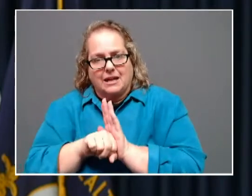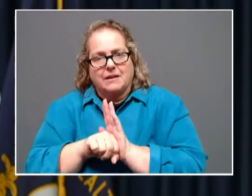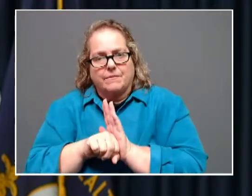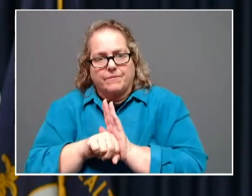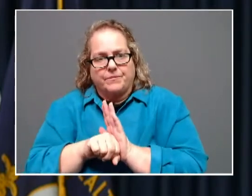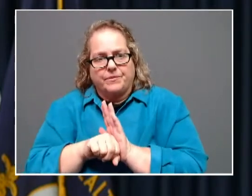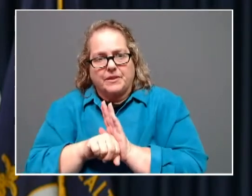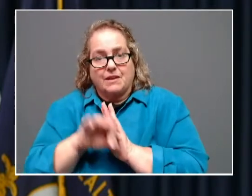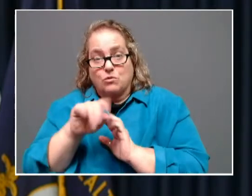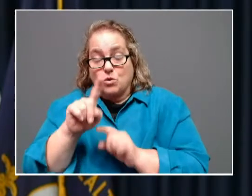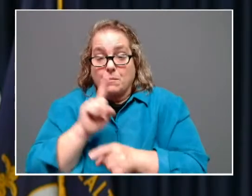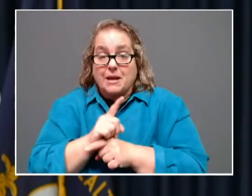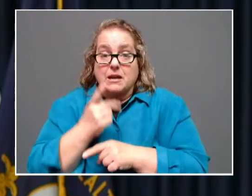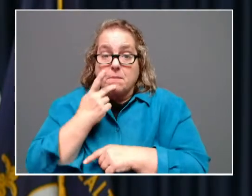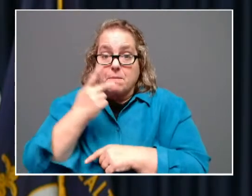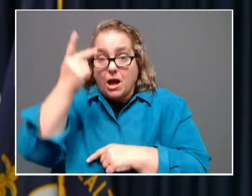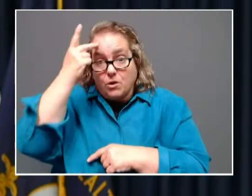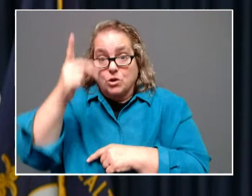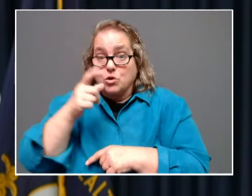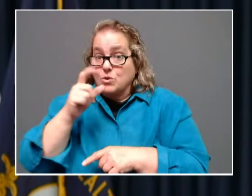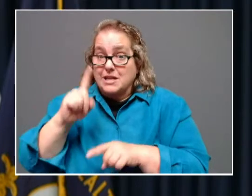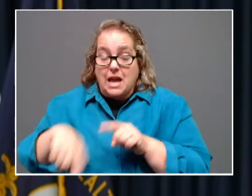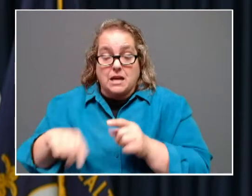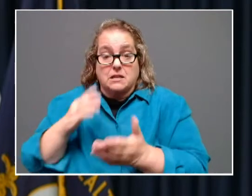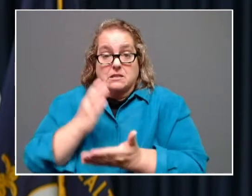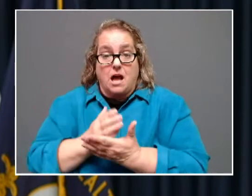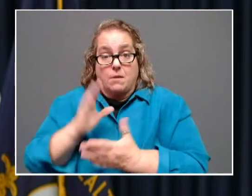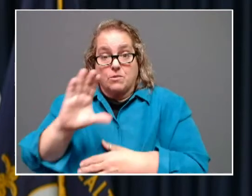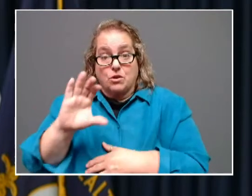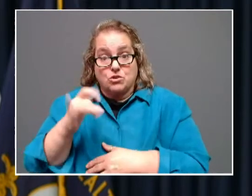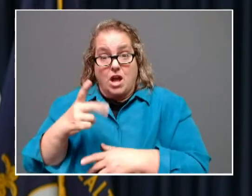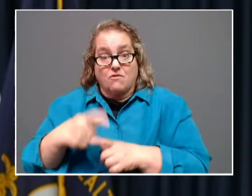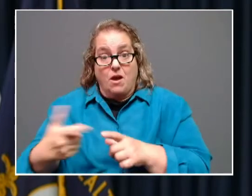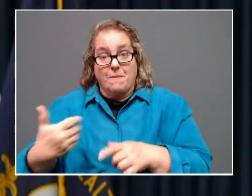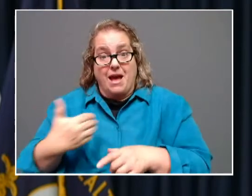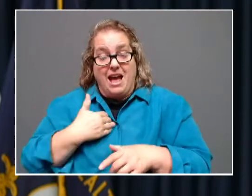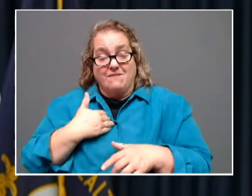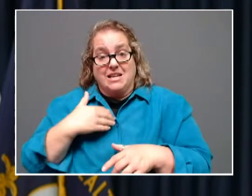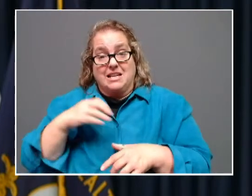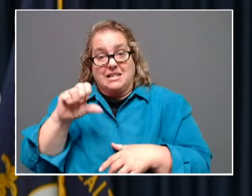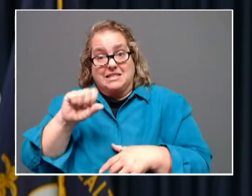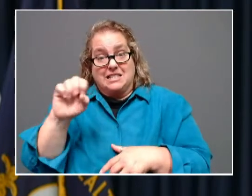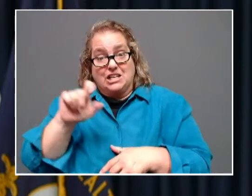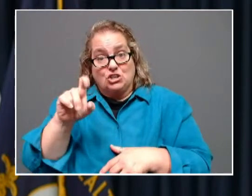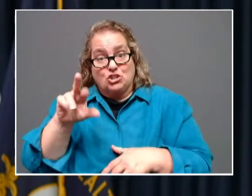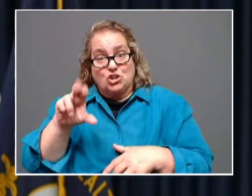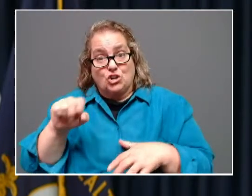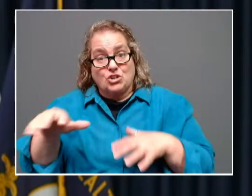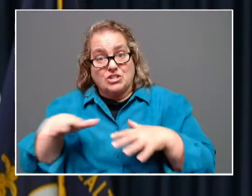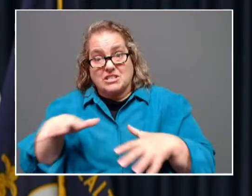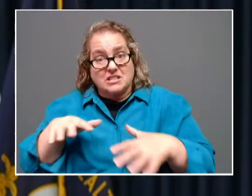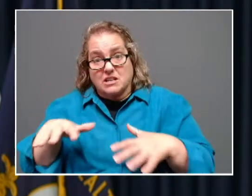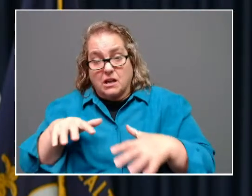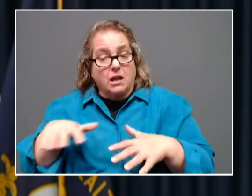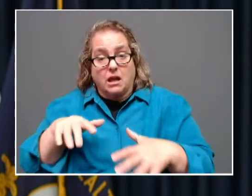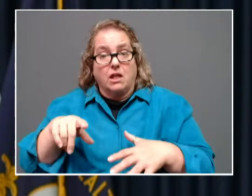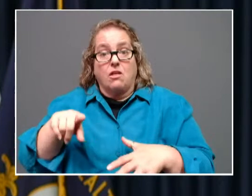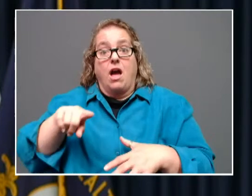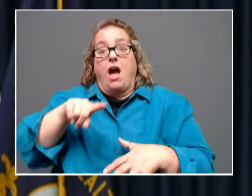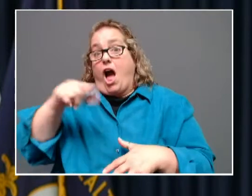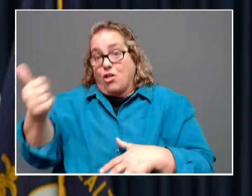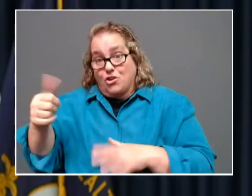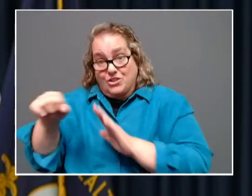who can't stop their child from having seizures yet, they've been to another state and this works, they ought to